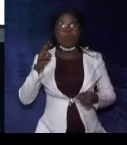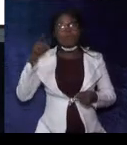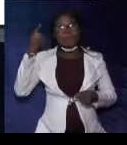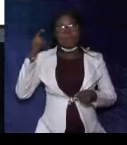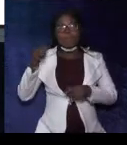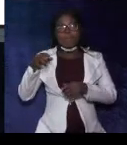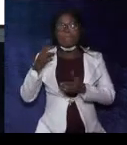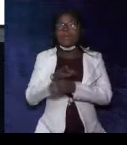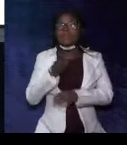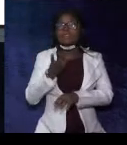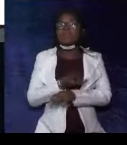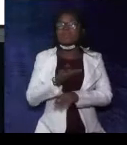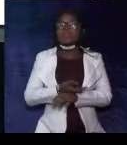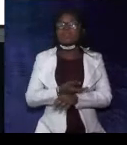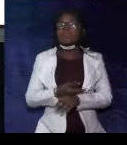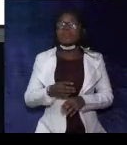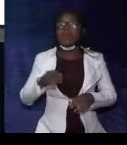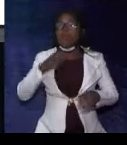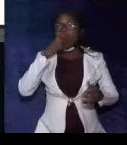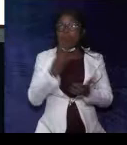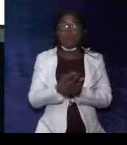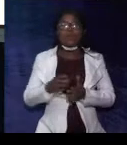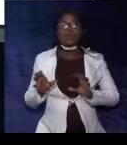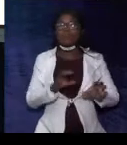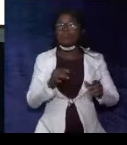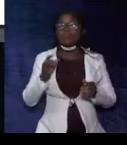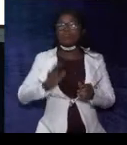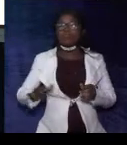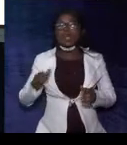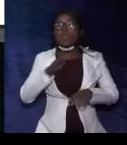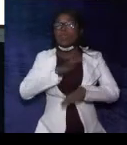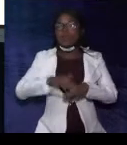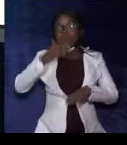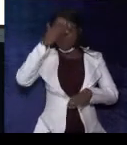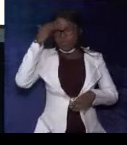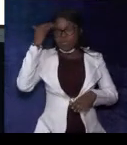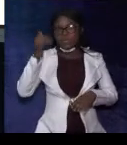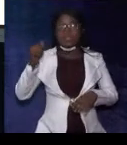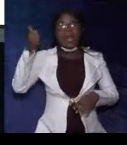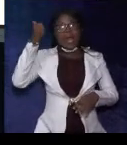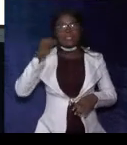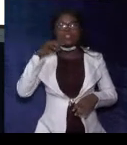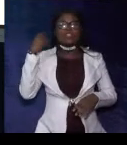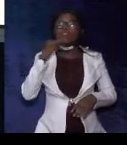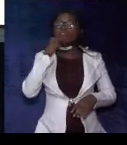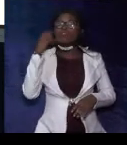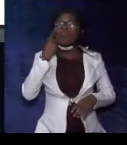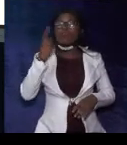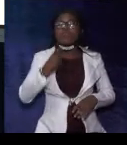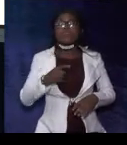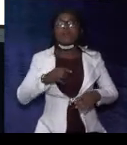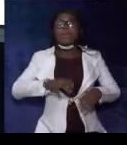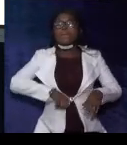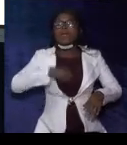mathematician, Uncle Agbaje. It's math time. Well done, children. Don't forget, Auntie Fumi is always proud.